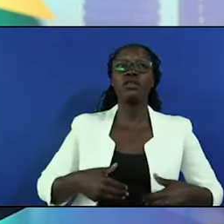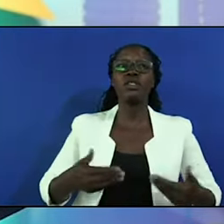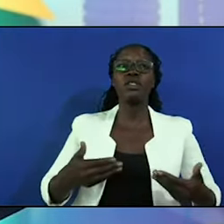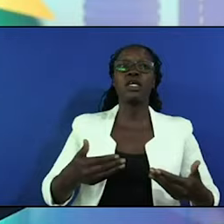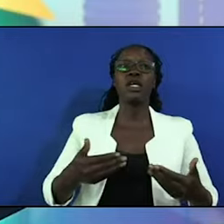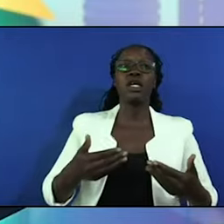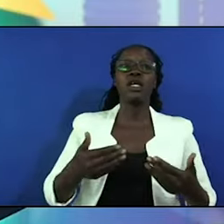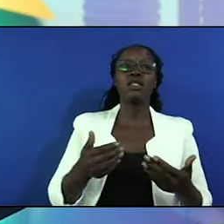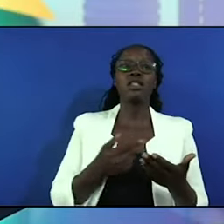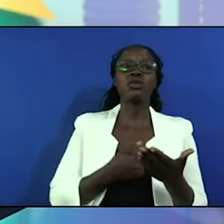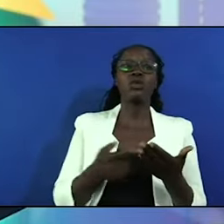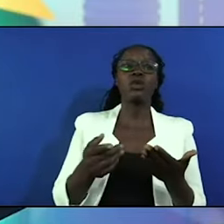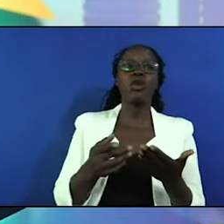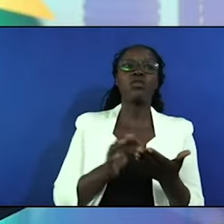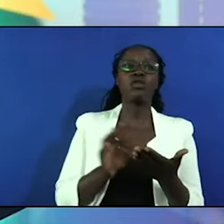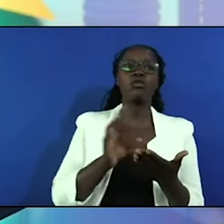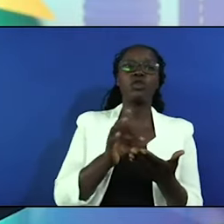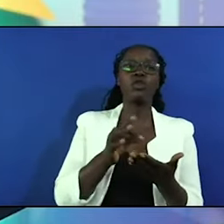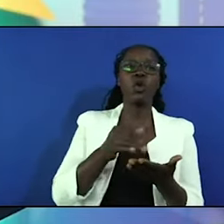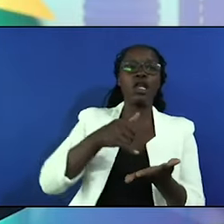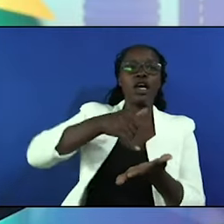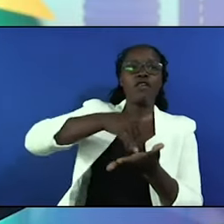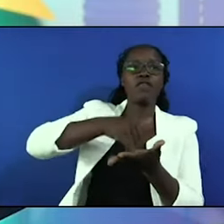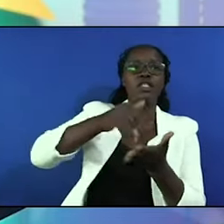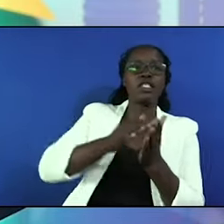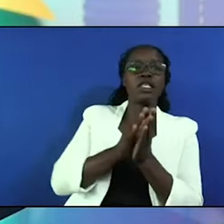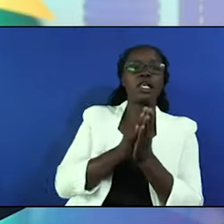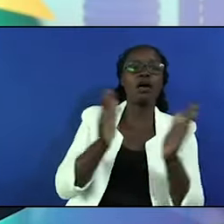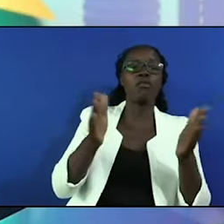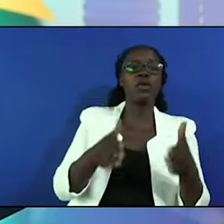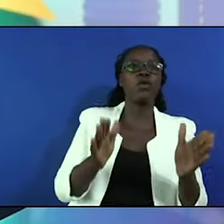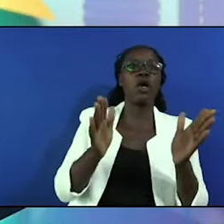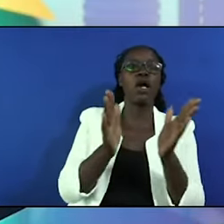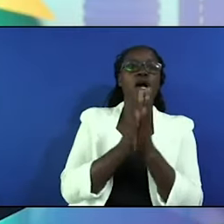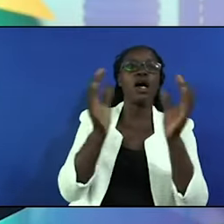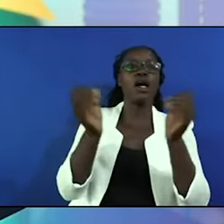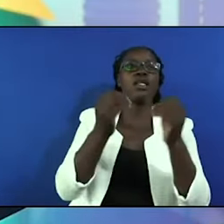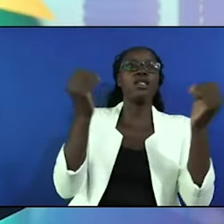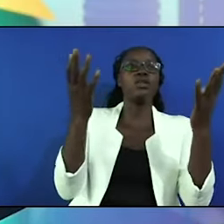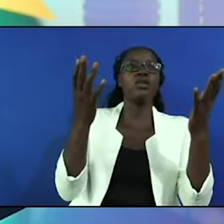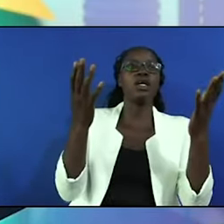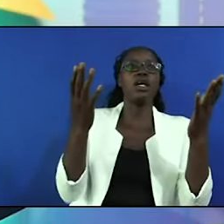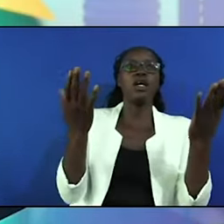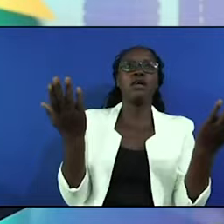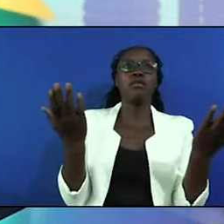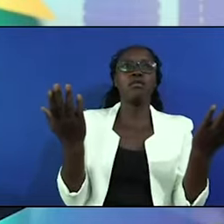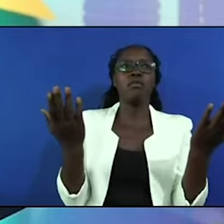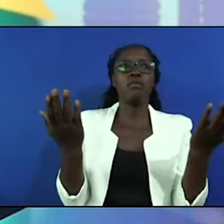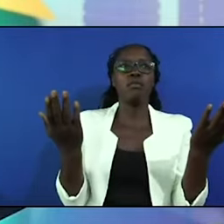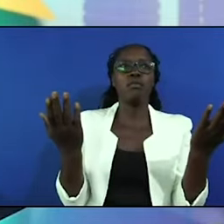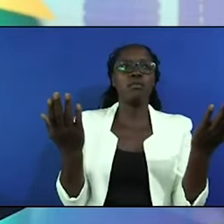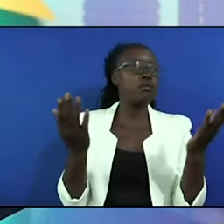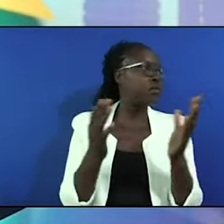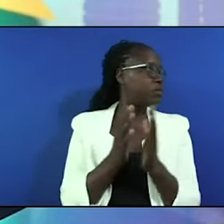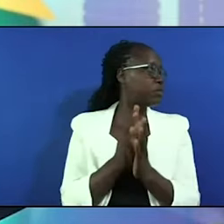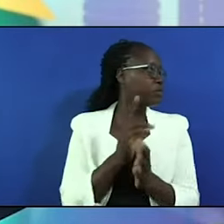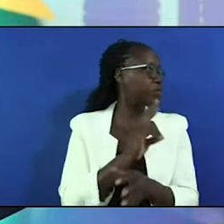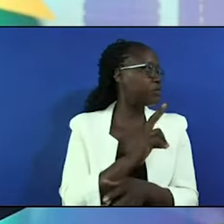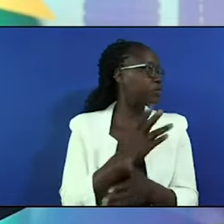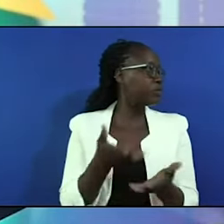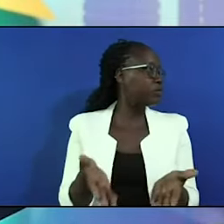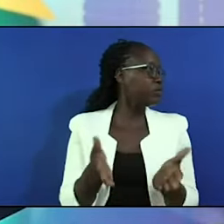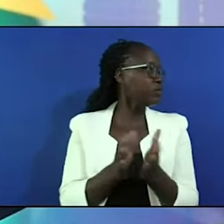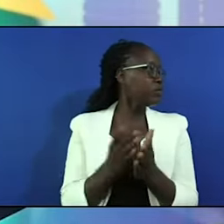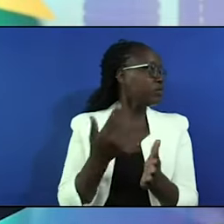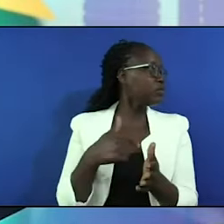this week of spiritual emphasis in a big way. Hallelujah. Can you lift your hand for the His Own choir? They have been here